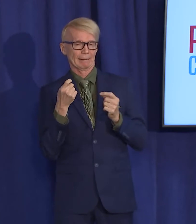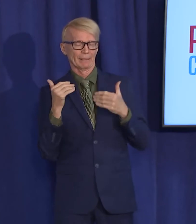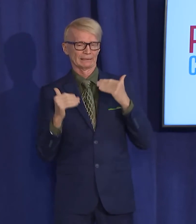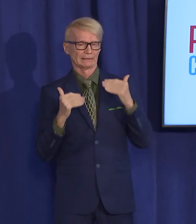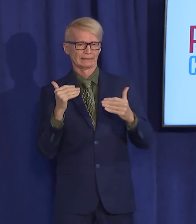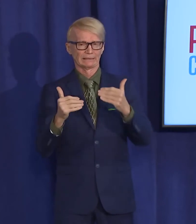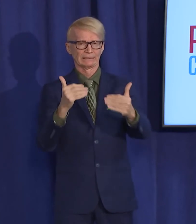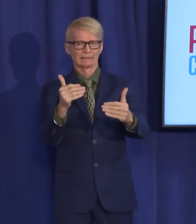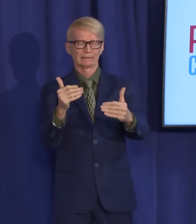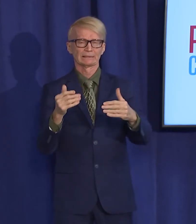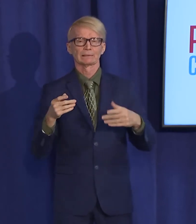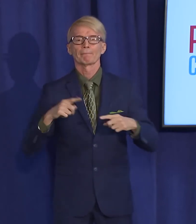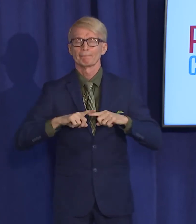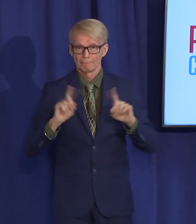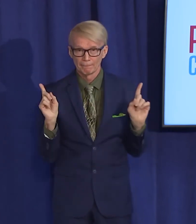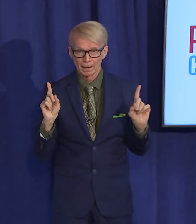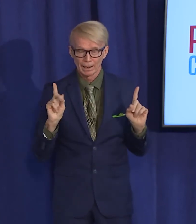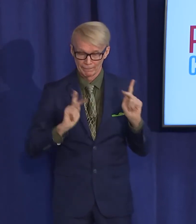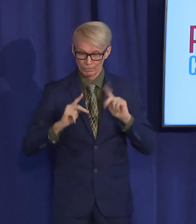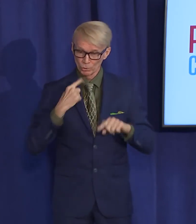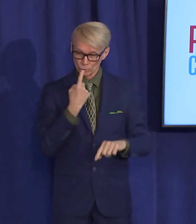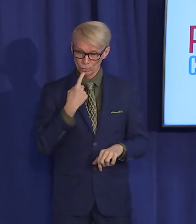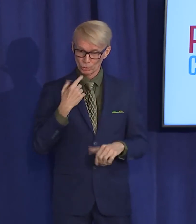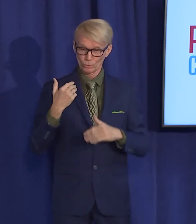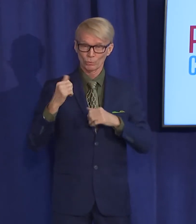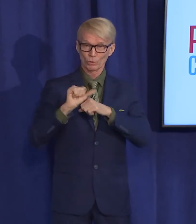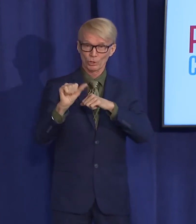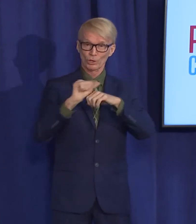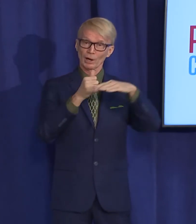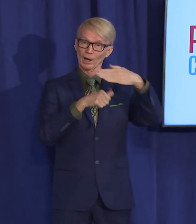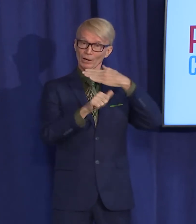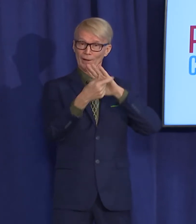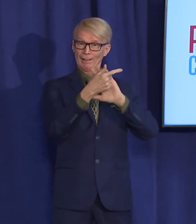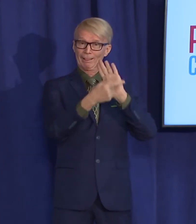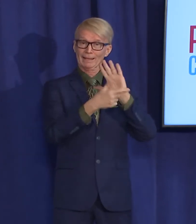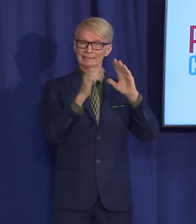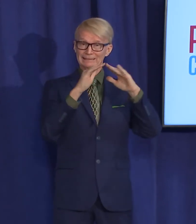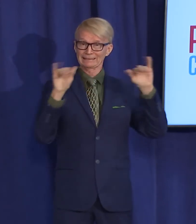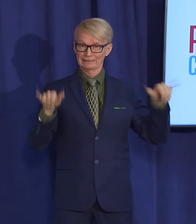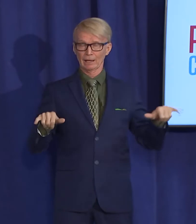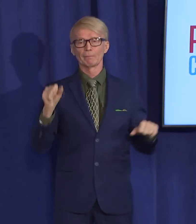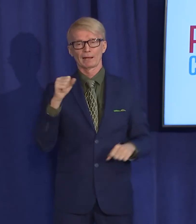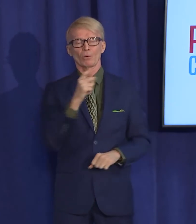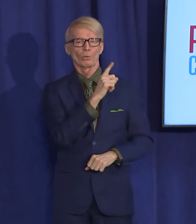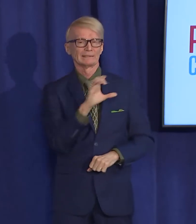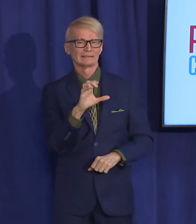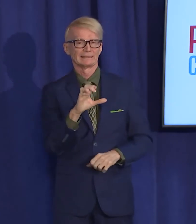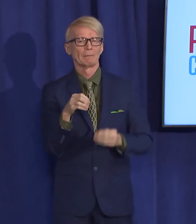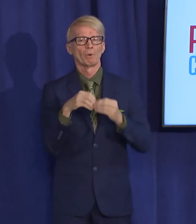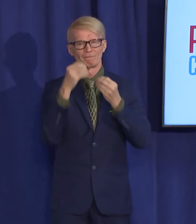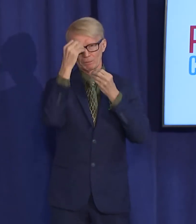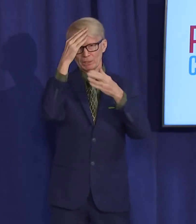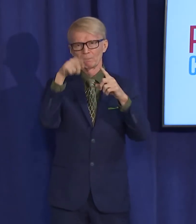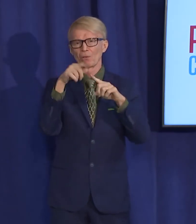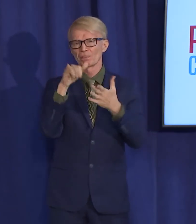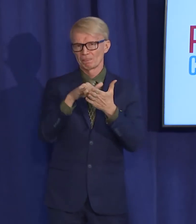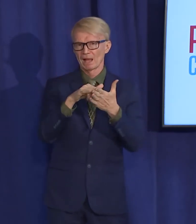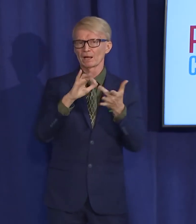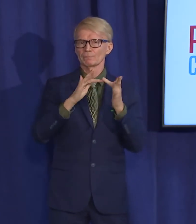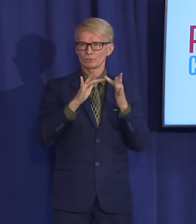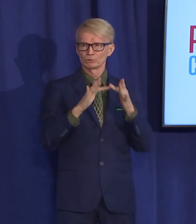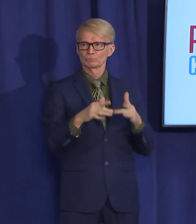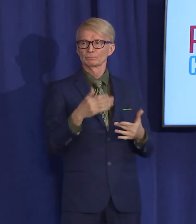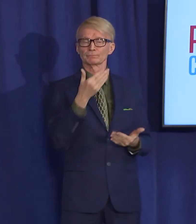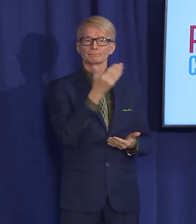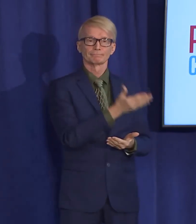broadly speaking, yes, people who work in the legal system are in Phase 1C, and again, there's more details online. Okay, I think we're going to start with